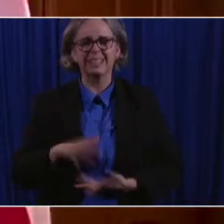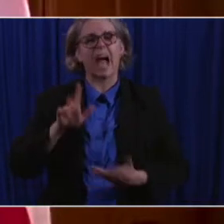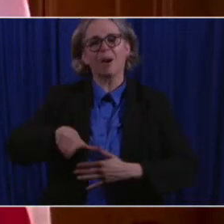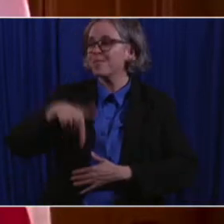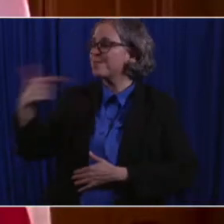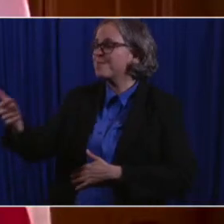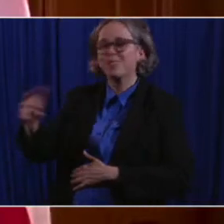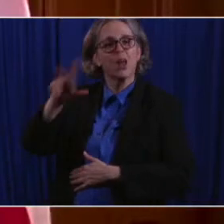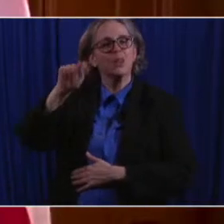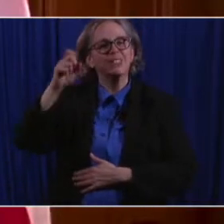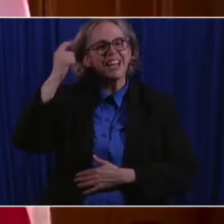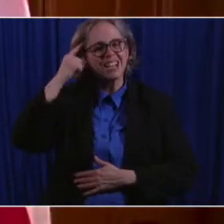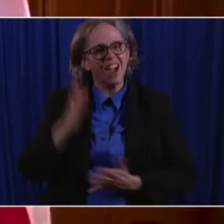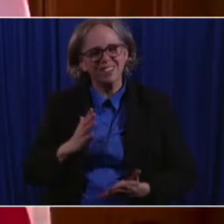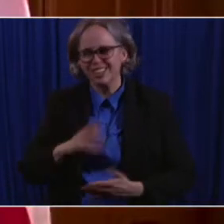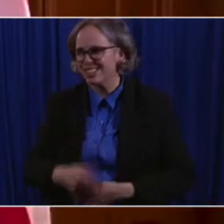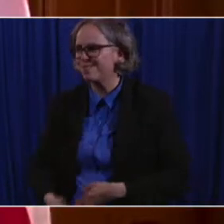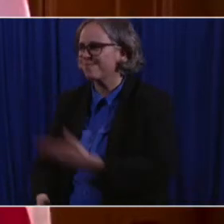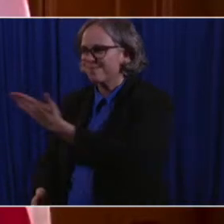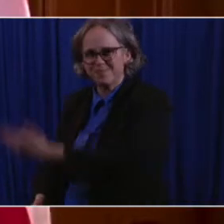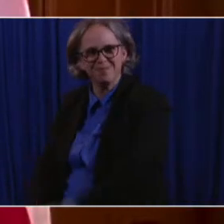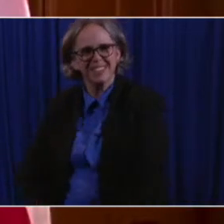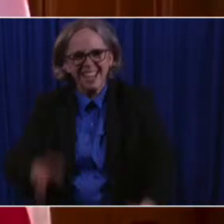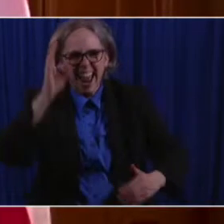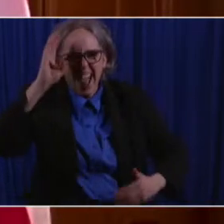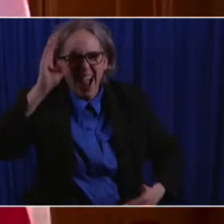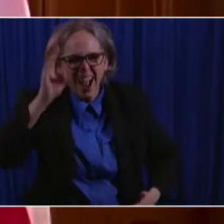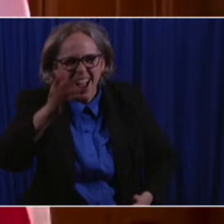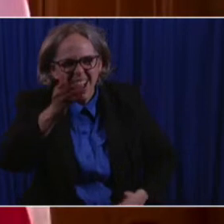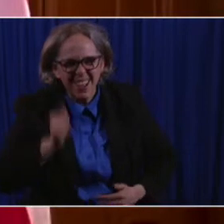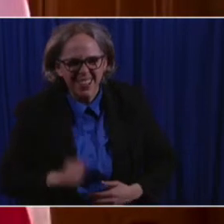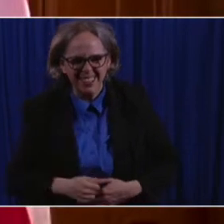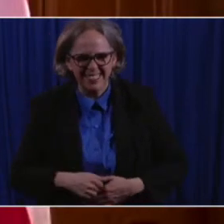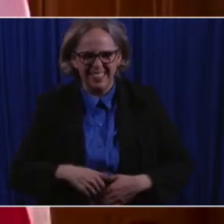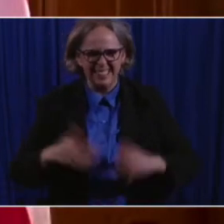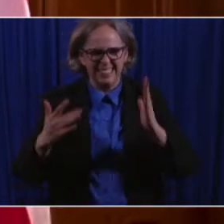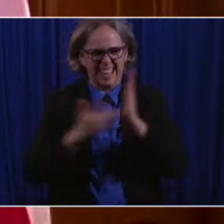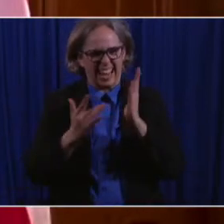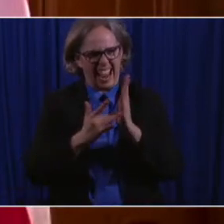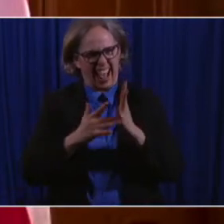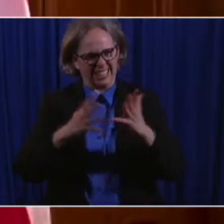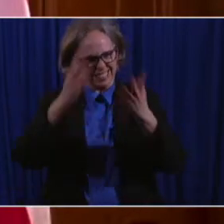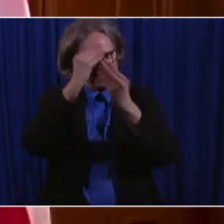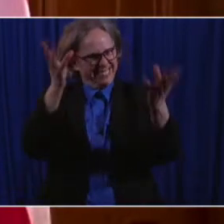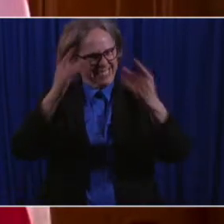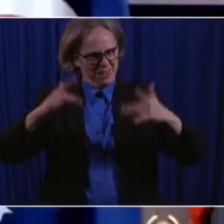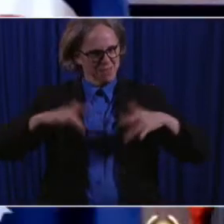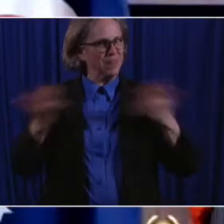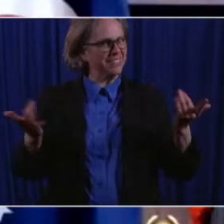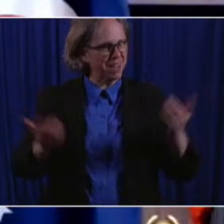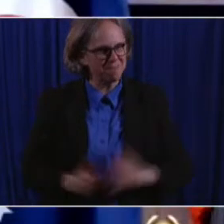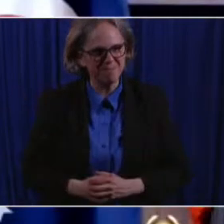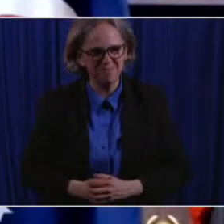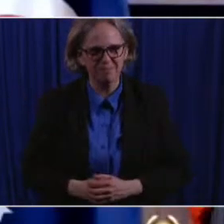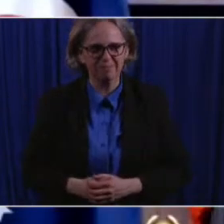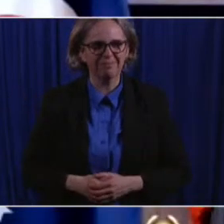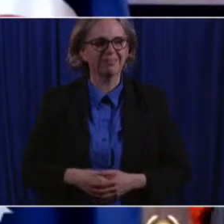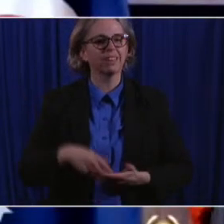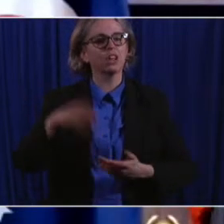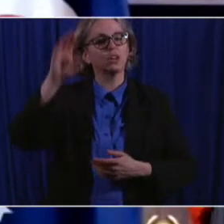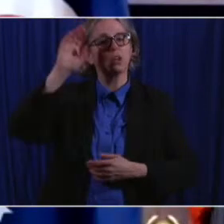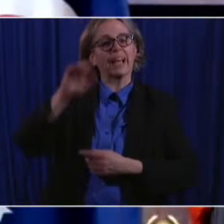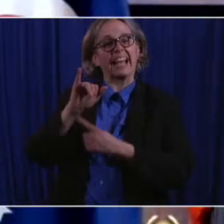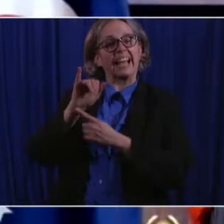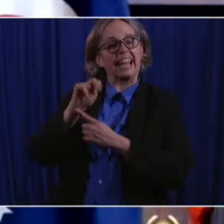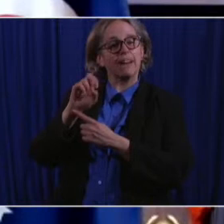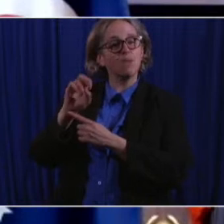Thanks, Governor. I have an update, a technology update today regarding the Innovate Ohio team and some of the things that